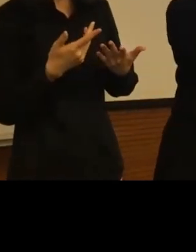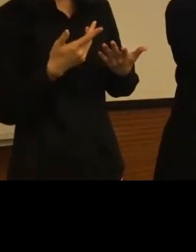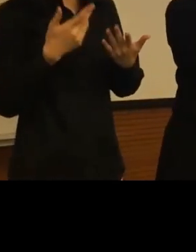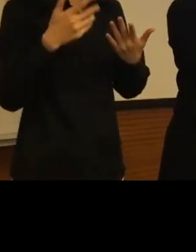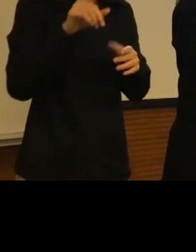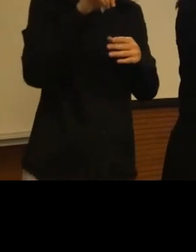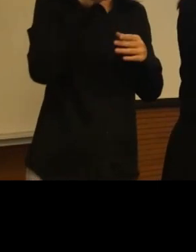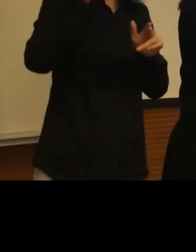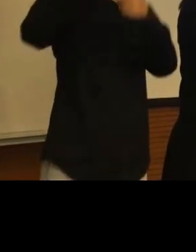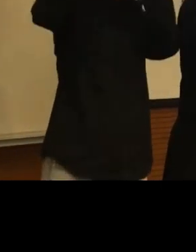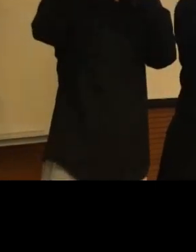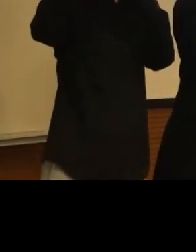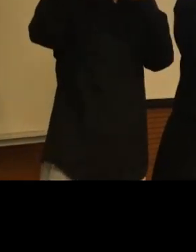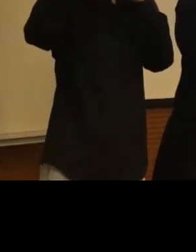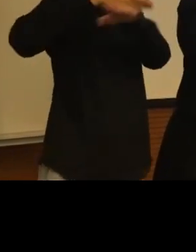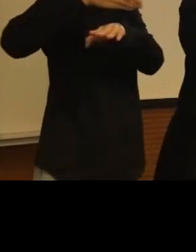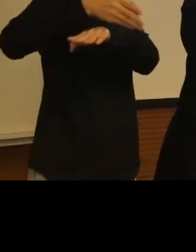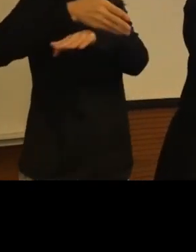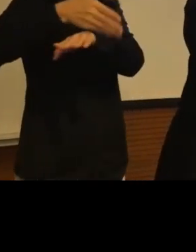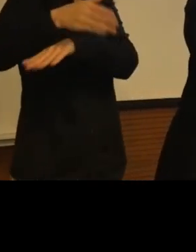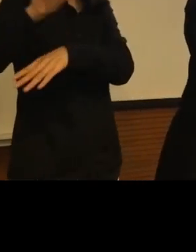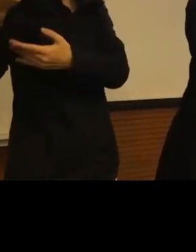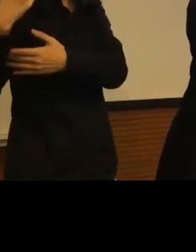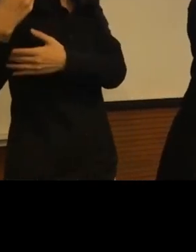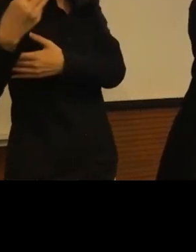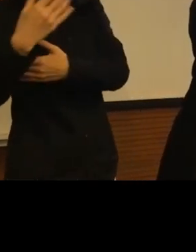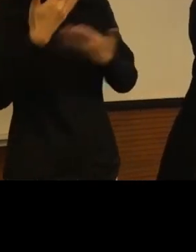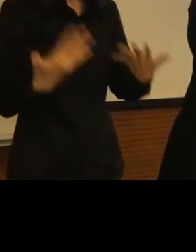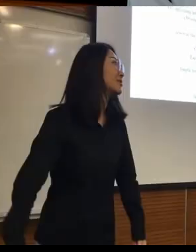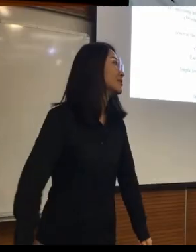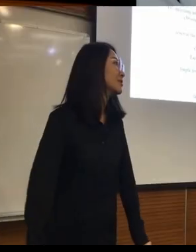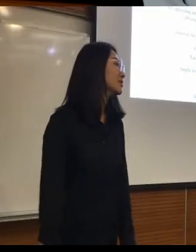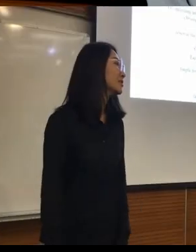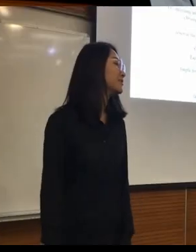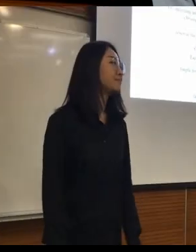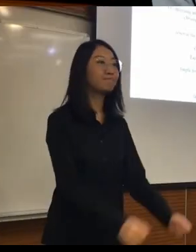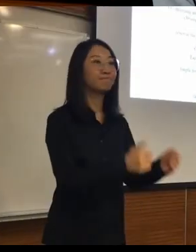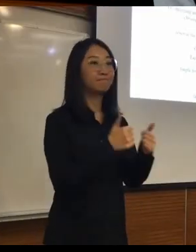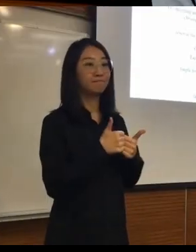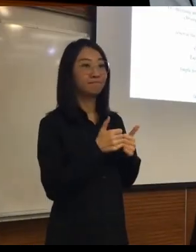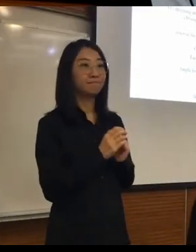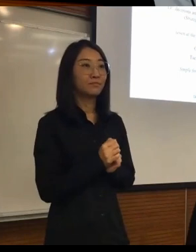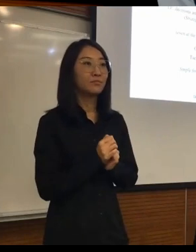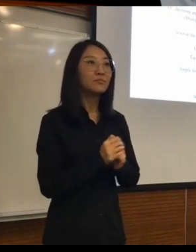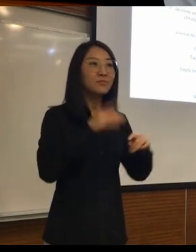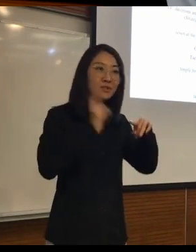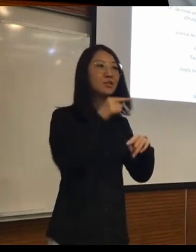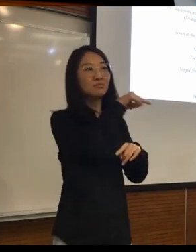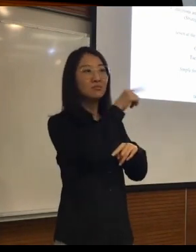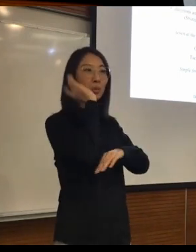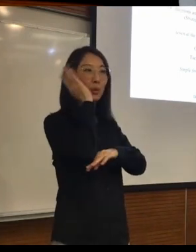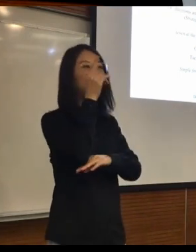Zoom participants a little bit later, but do we have any questions on site? So I'm quite interested